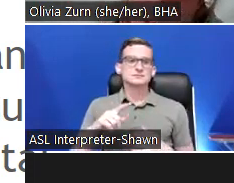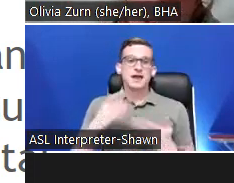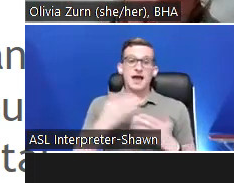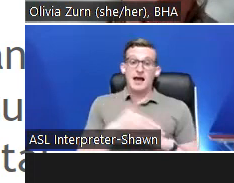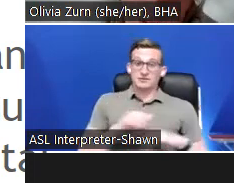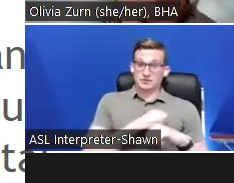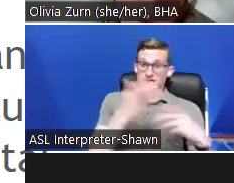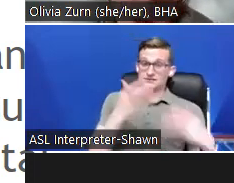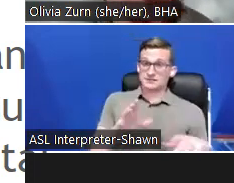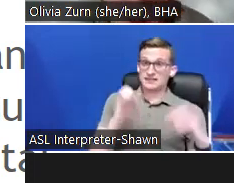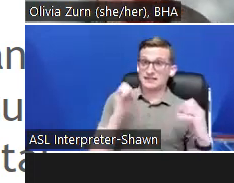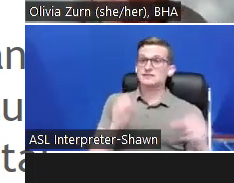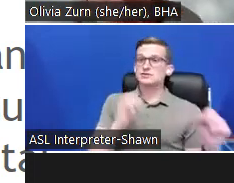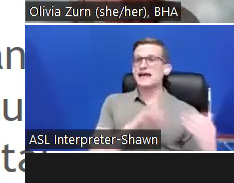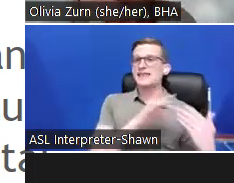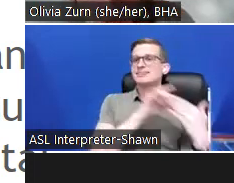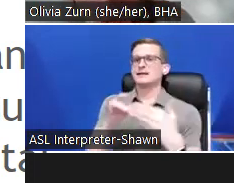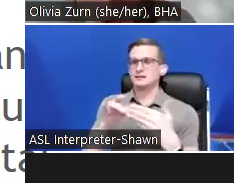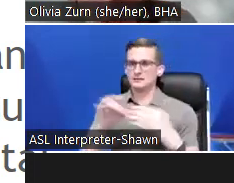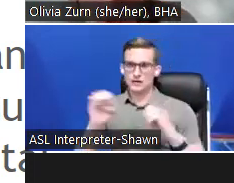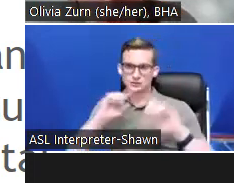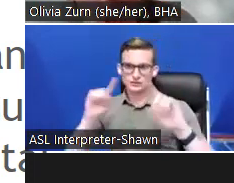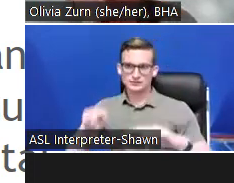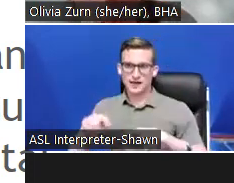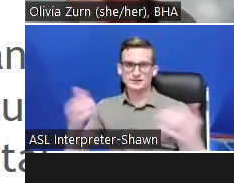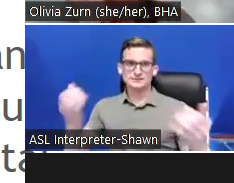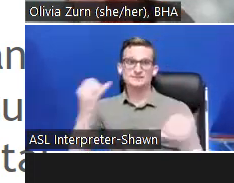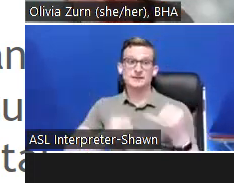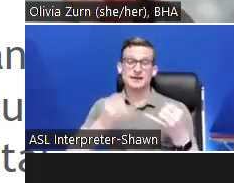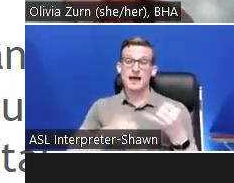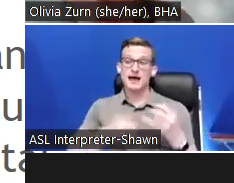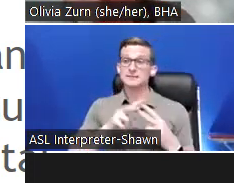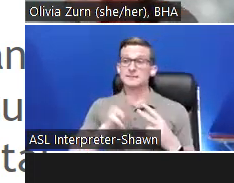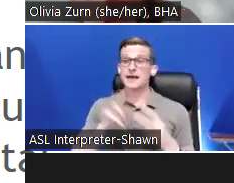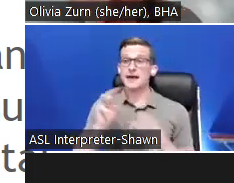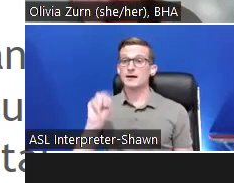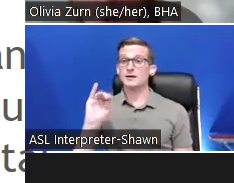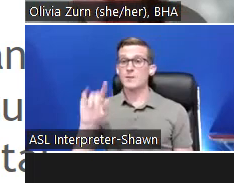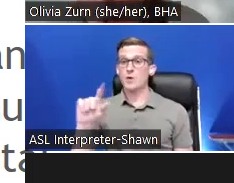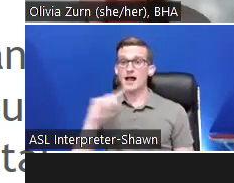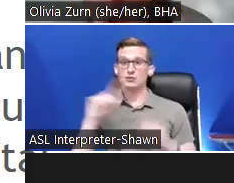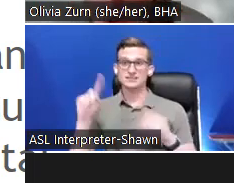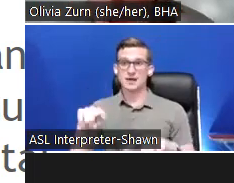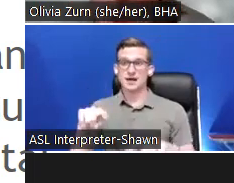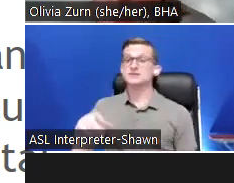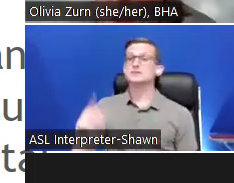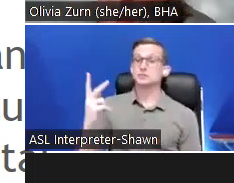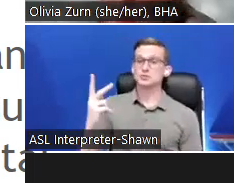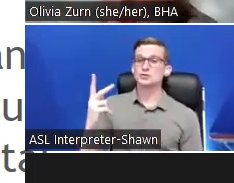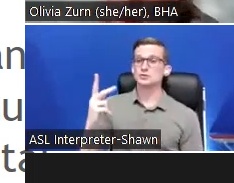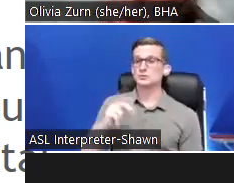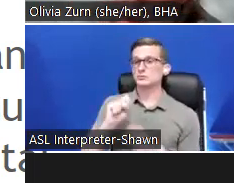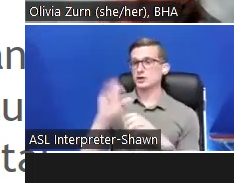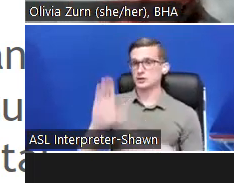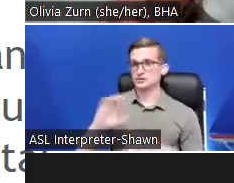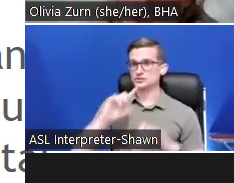response definition, which means a mobile crisis response in which two personnel respond, one person on scene and the other person